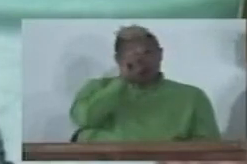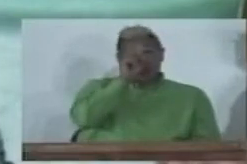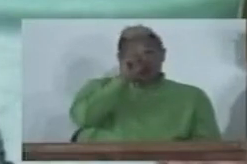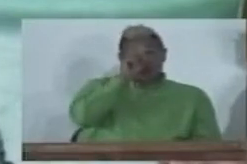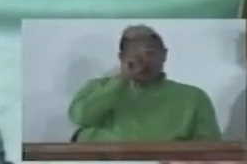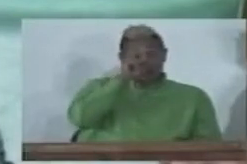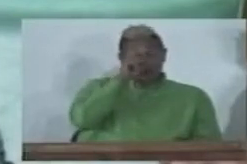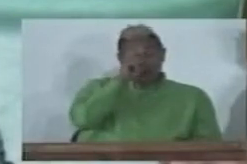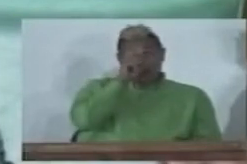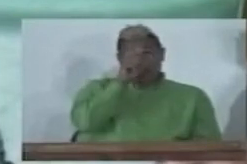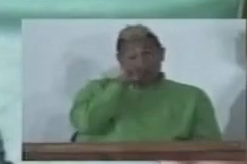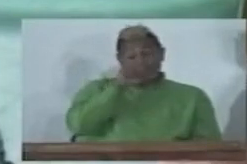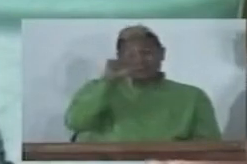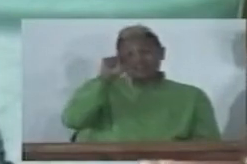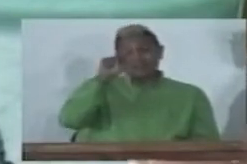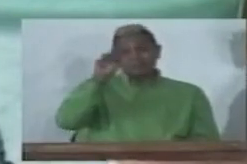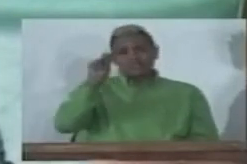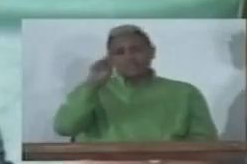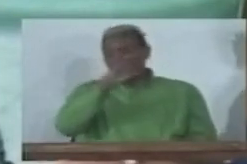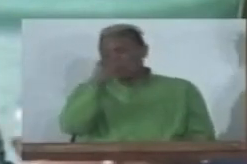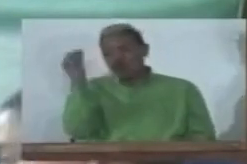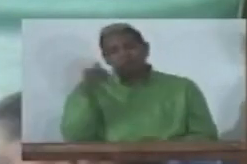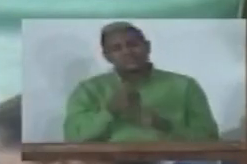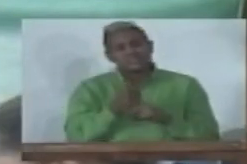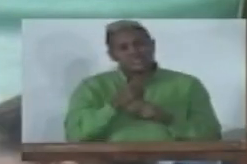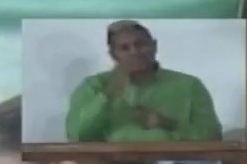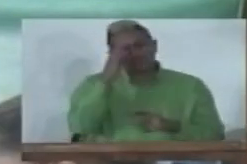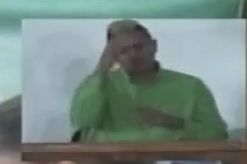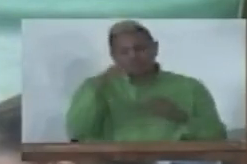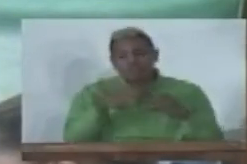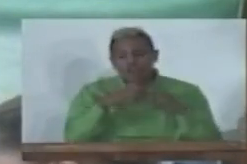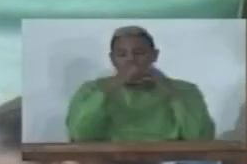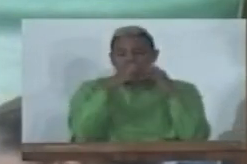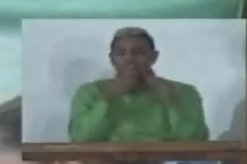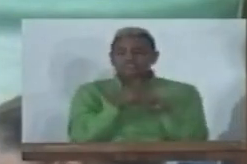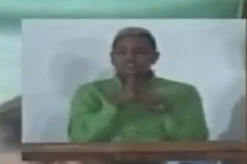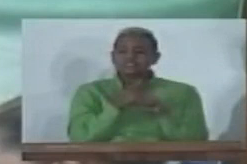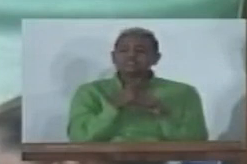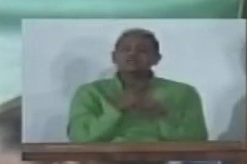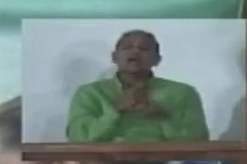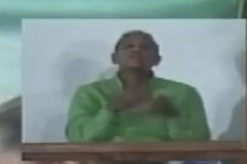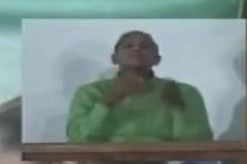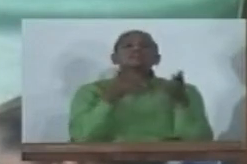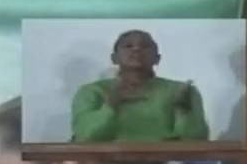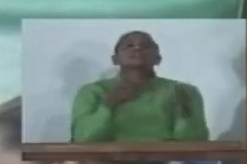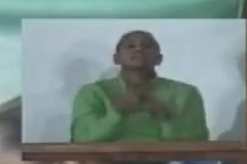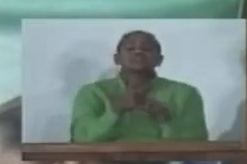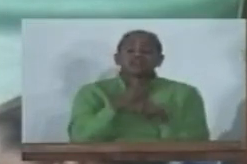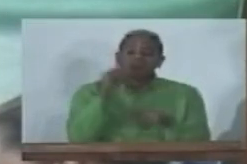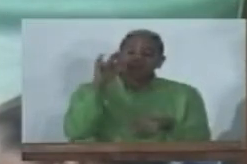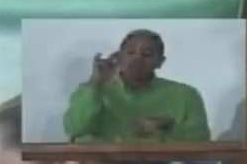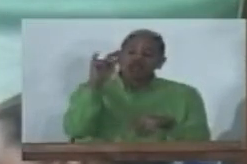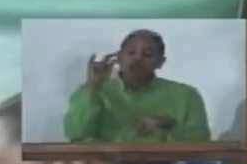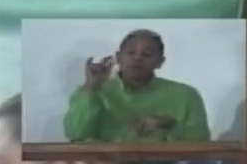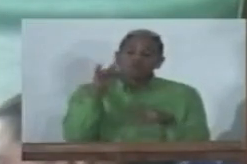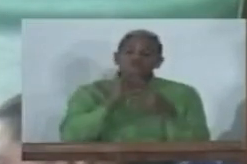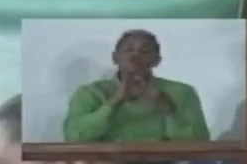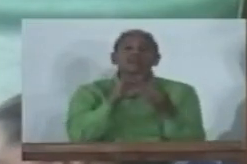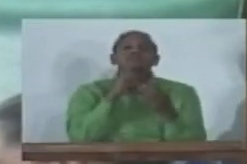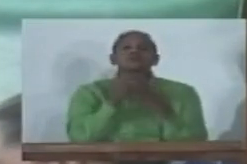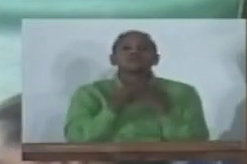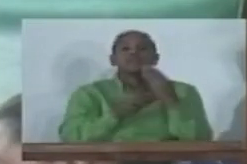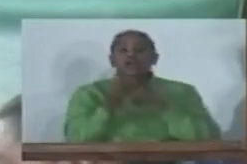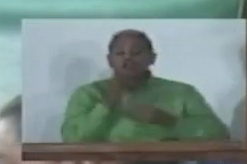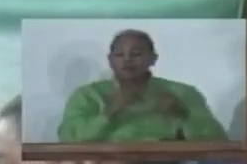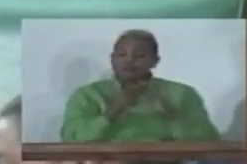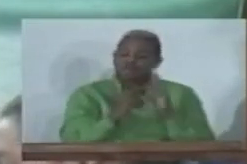is the company that was created, was designated as an airport subject to economic